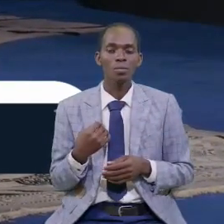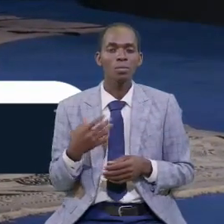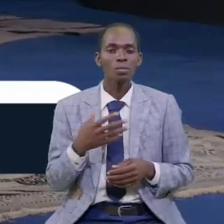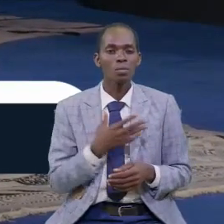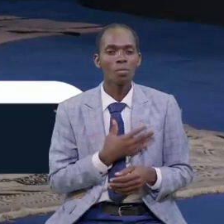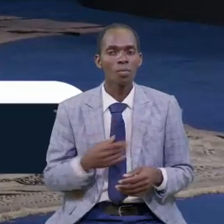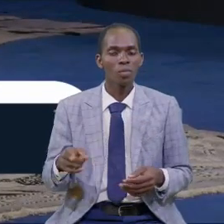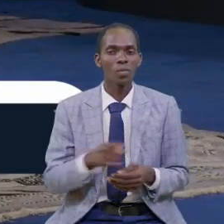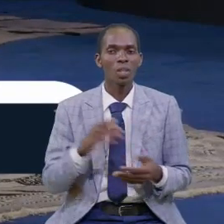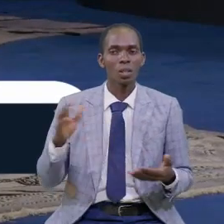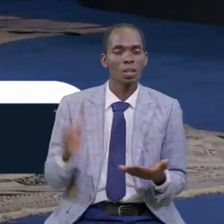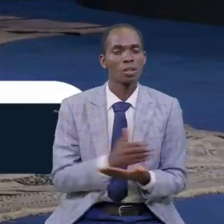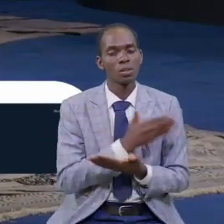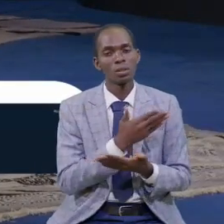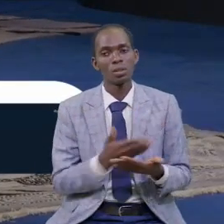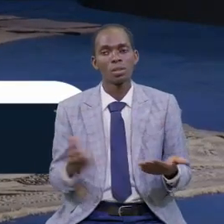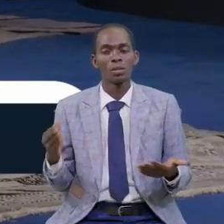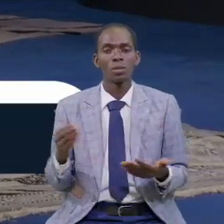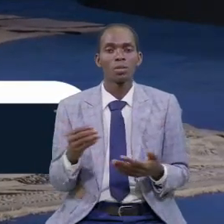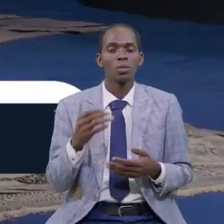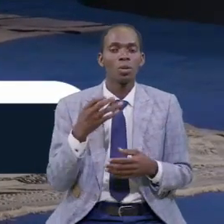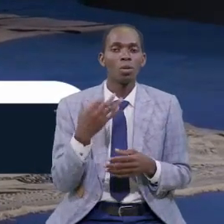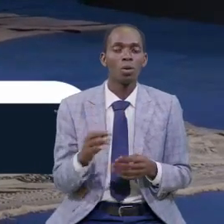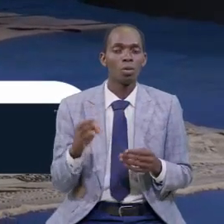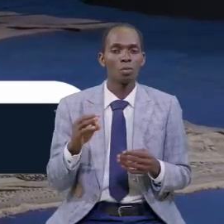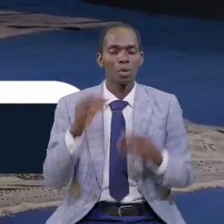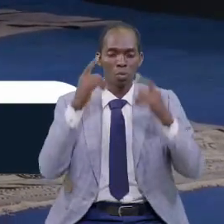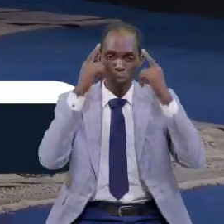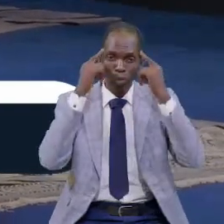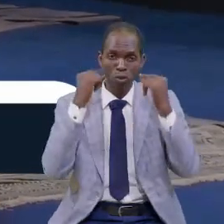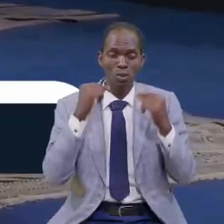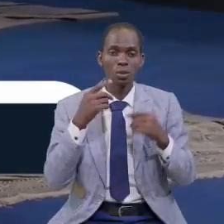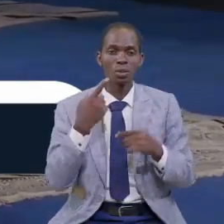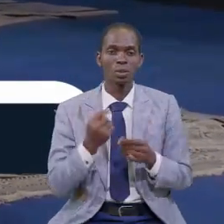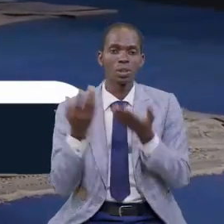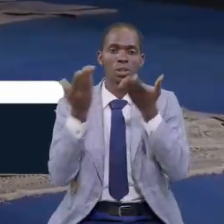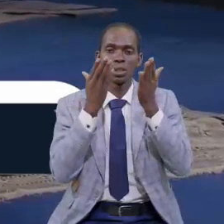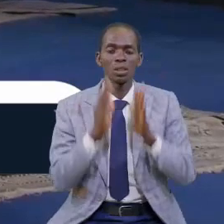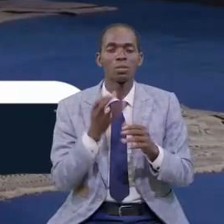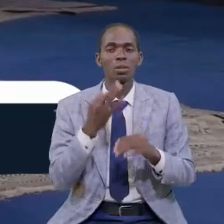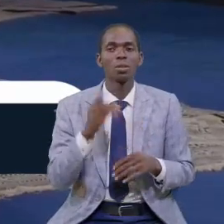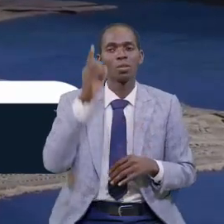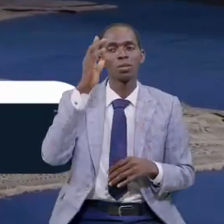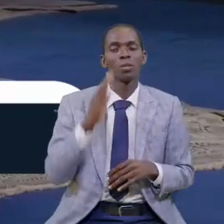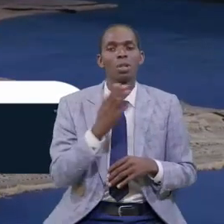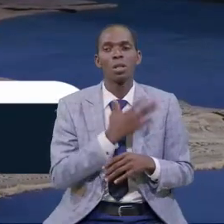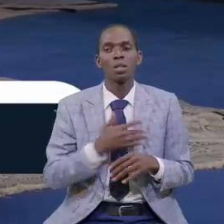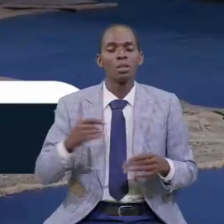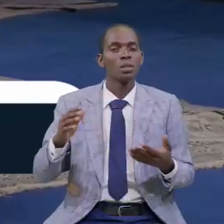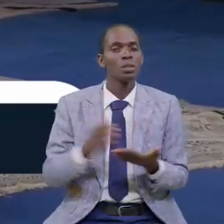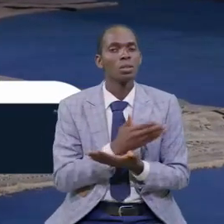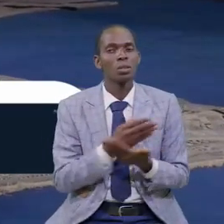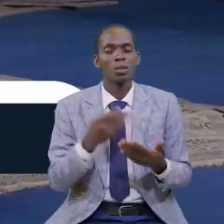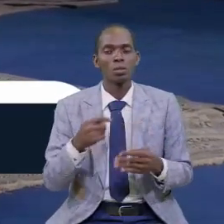the song of Moses, the servant of God, and the song of the Lamb,